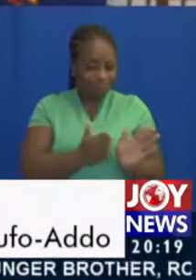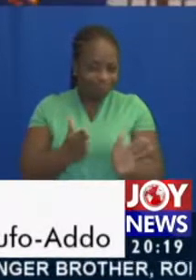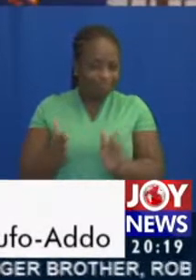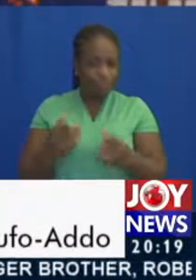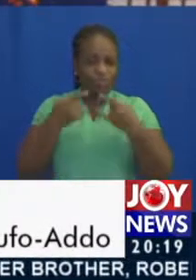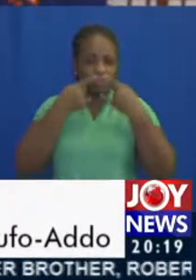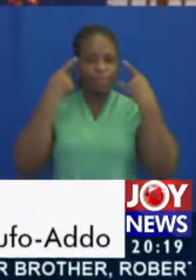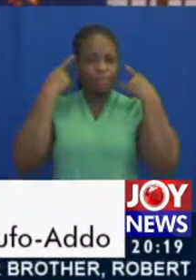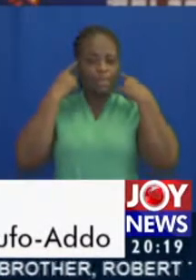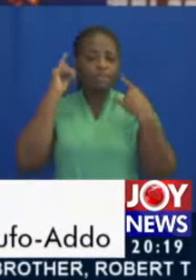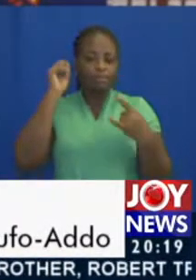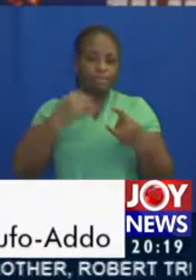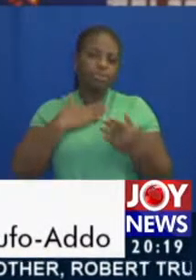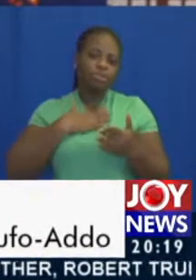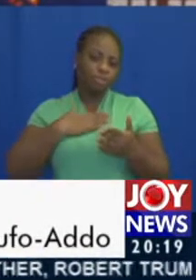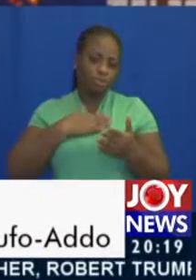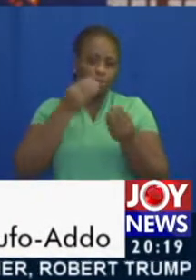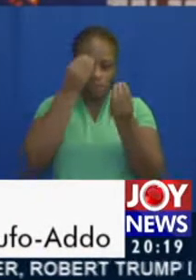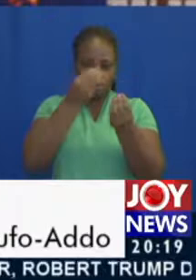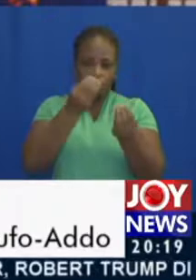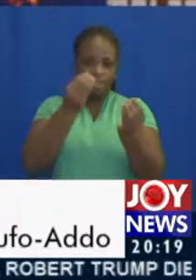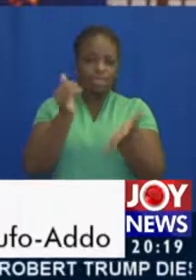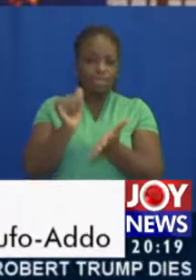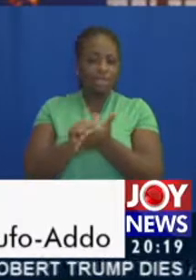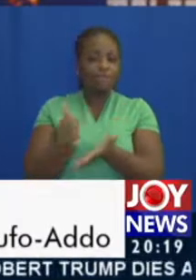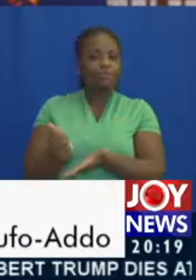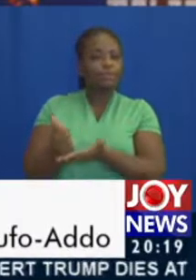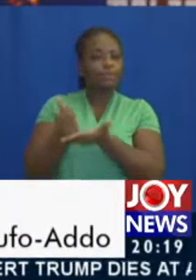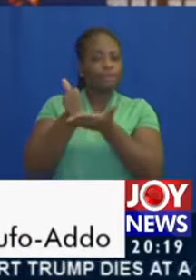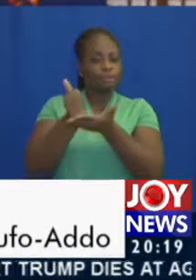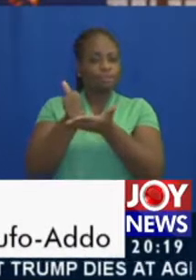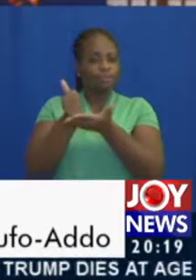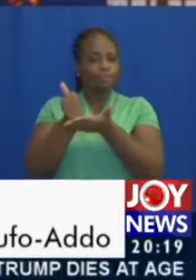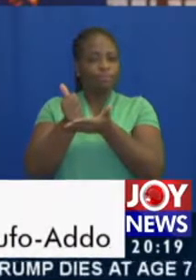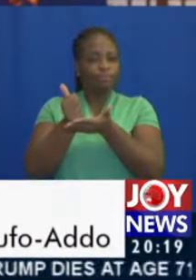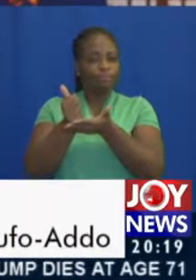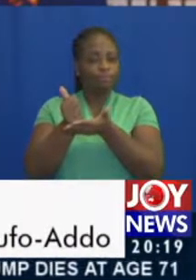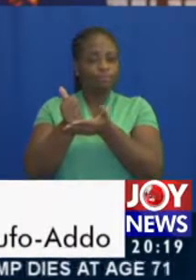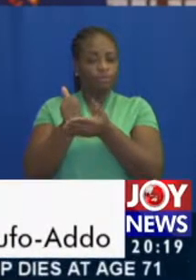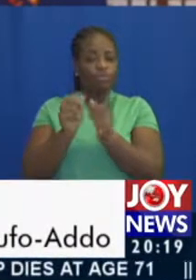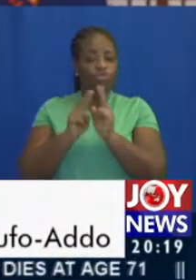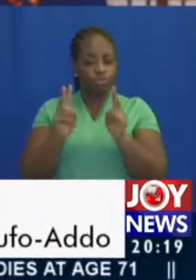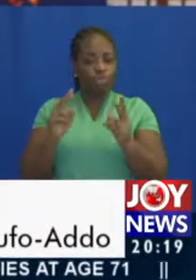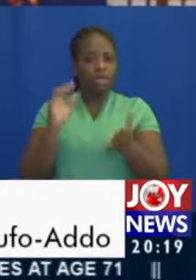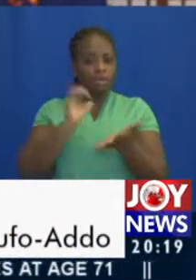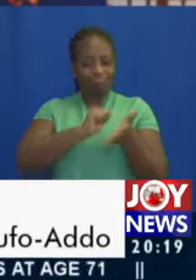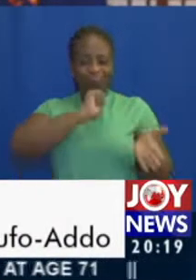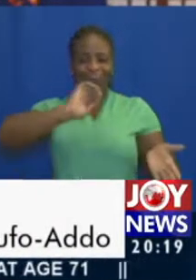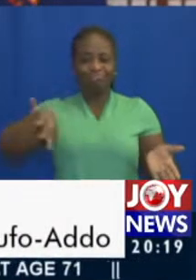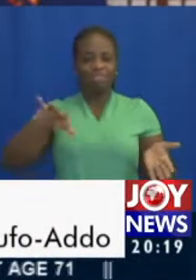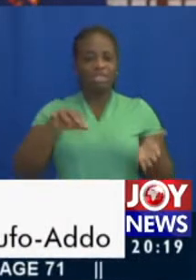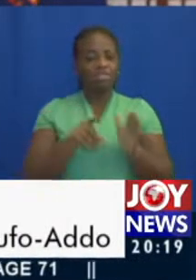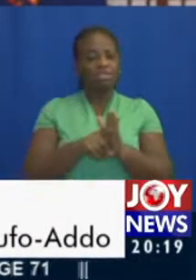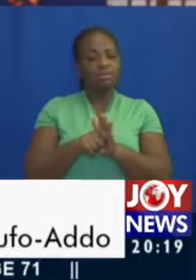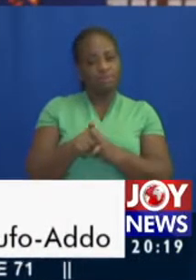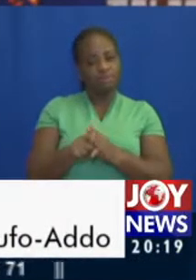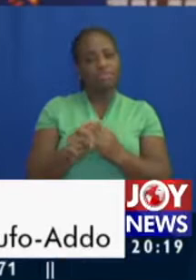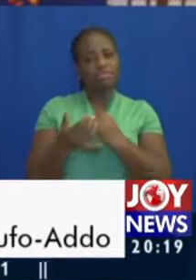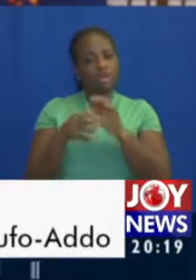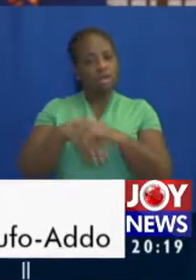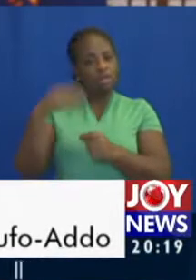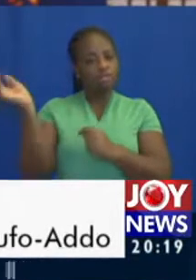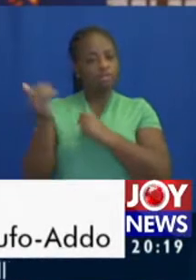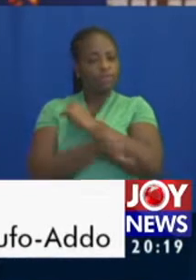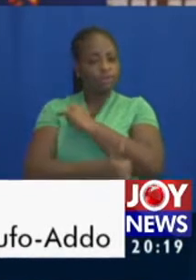Yano, no ni ba wawo, ni wonye, what's your hilane, catch a woman name.